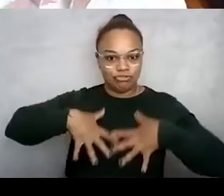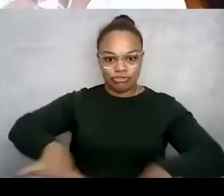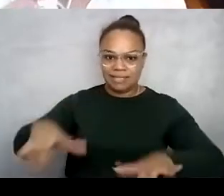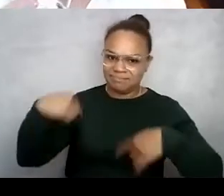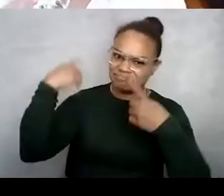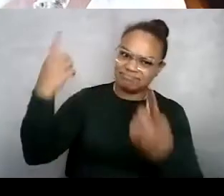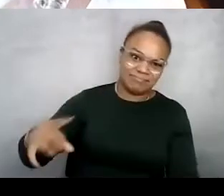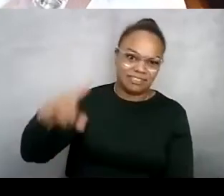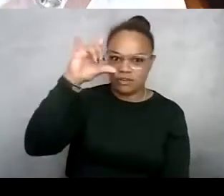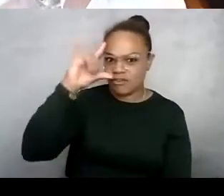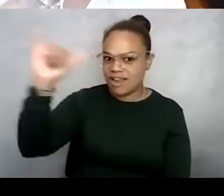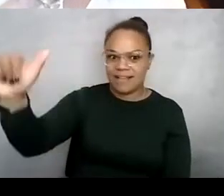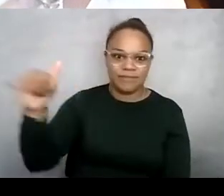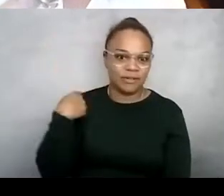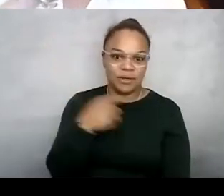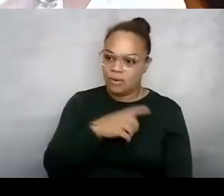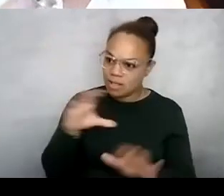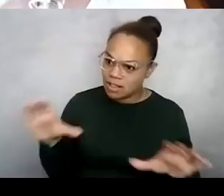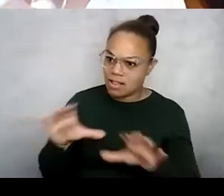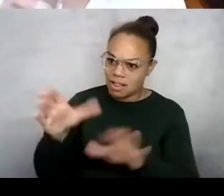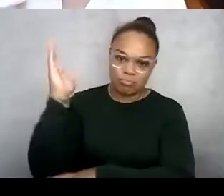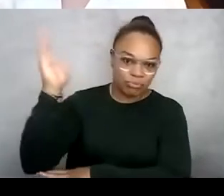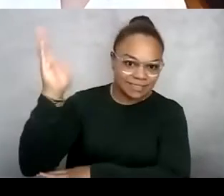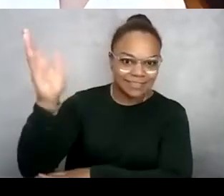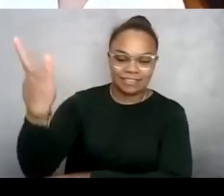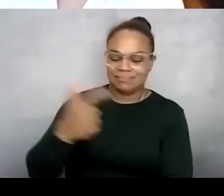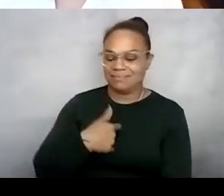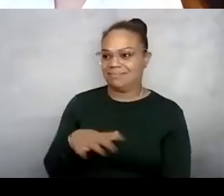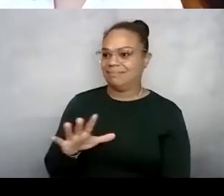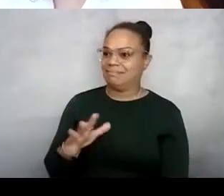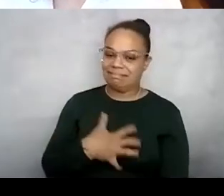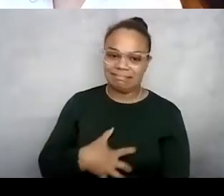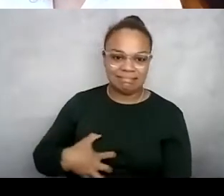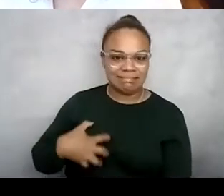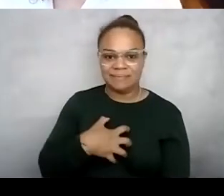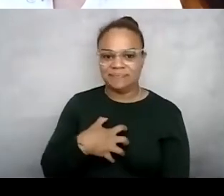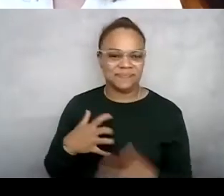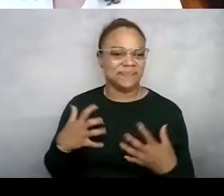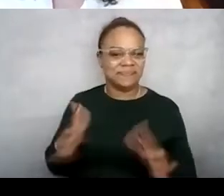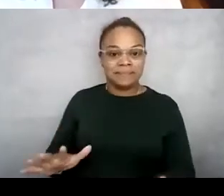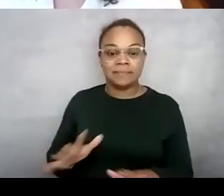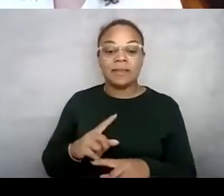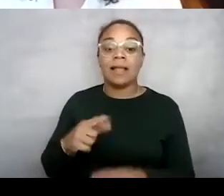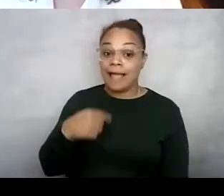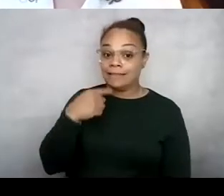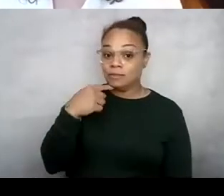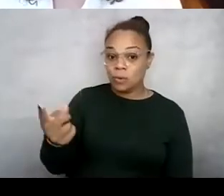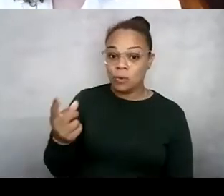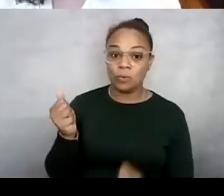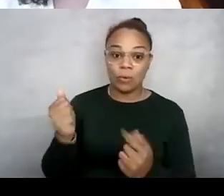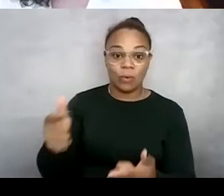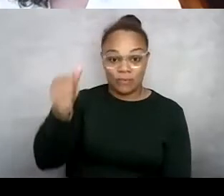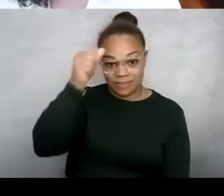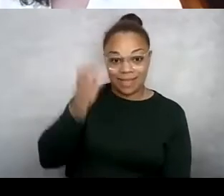this presentation. And oh God, I can't stand it. So I told all the guys, I'm like,